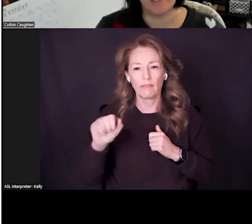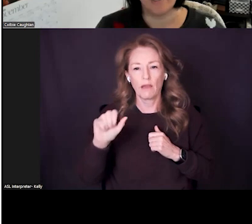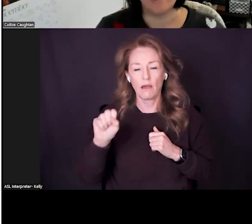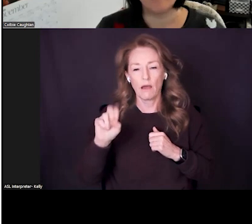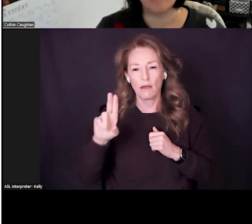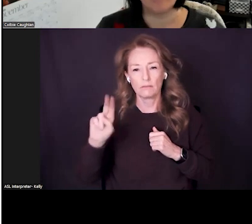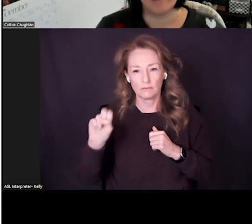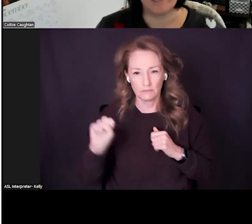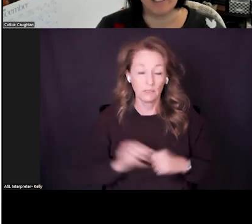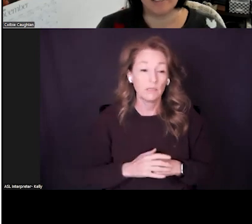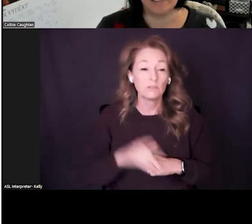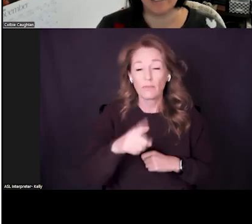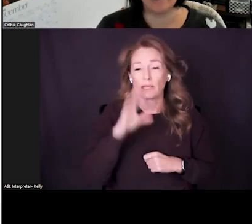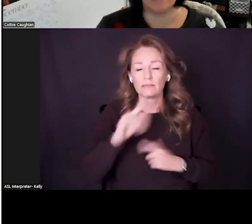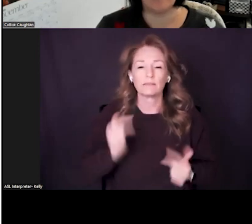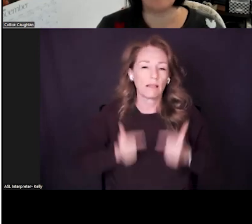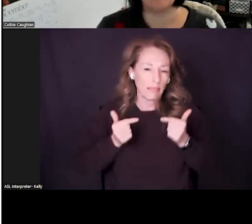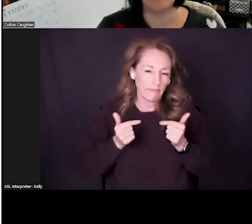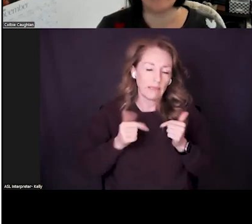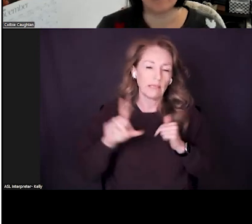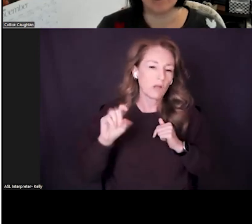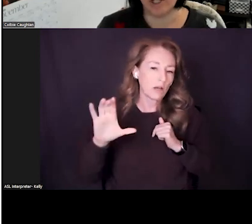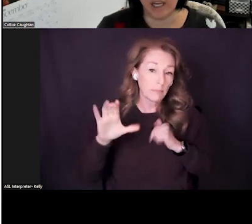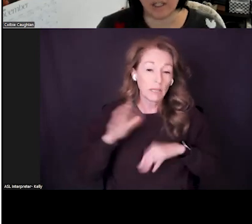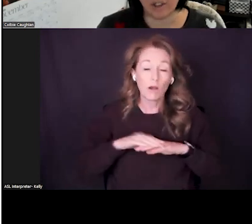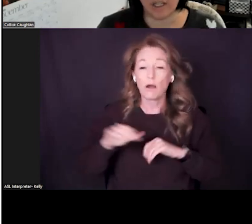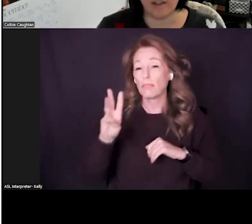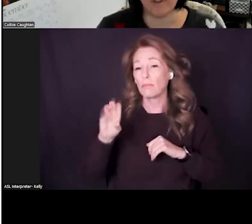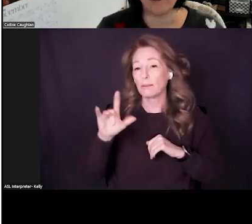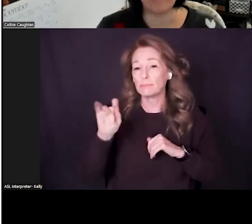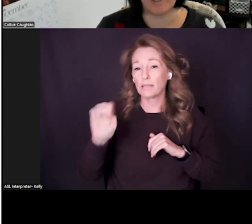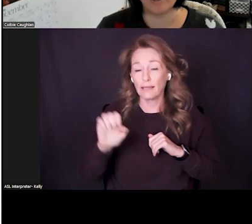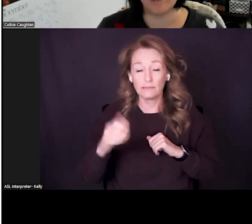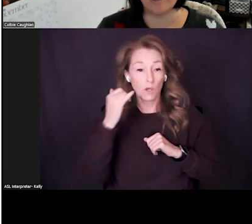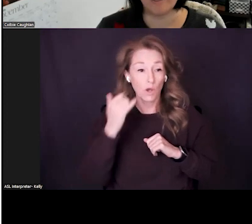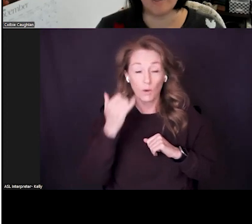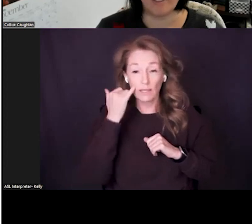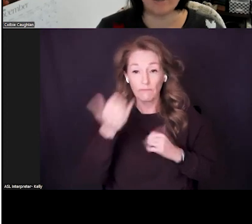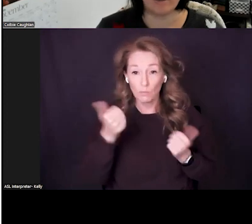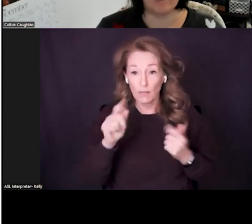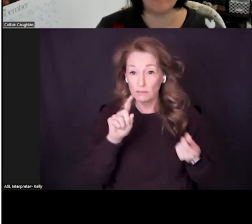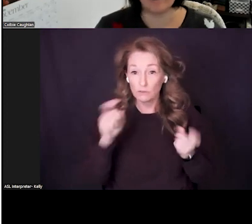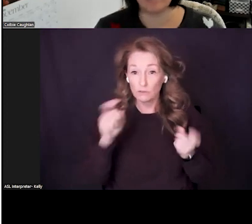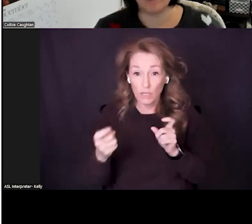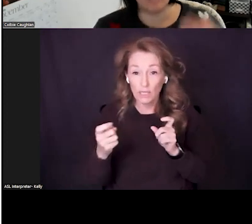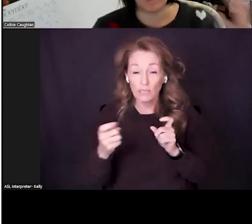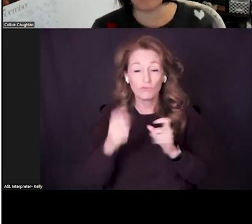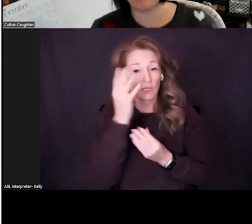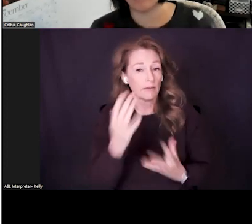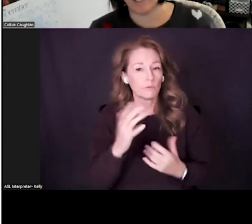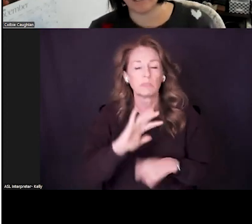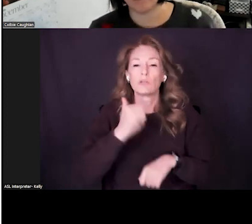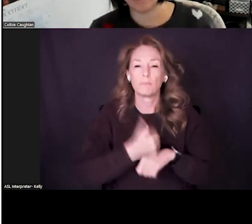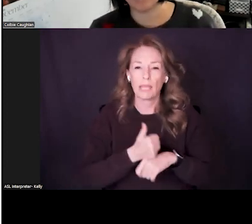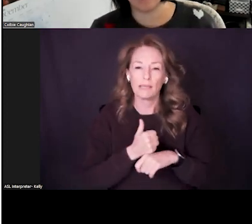website. So any entity that wants to change any of the information based on, obviously you guys